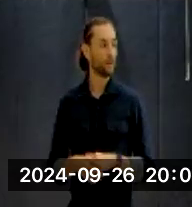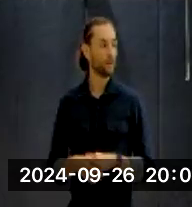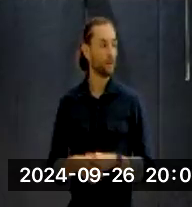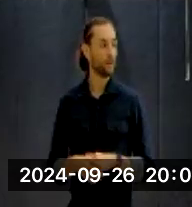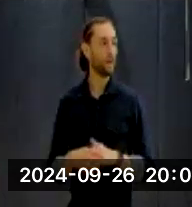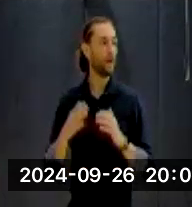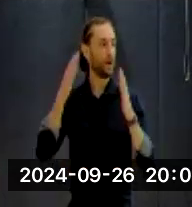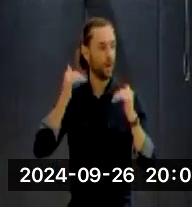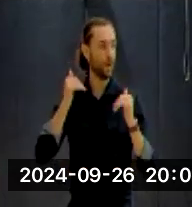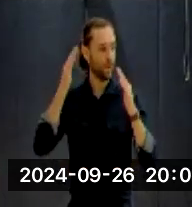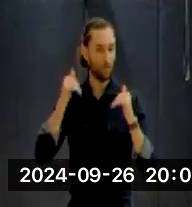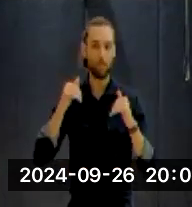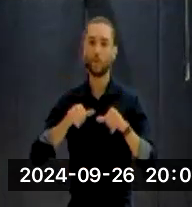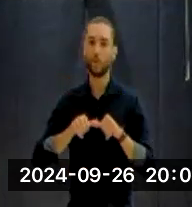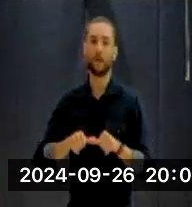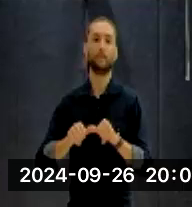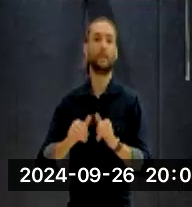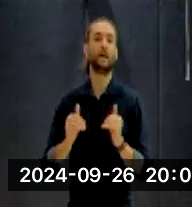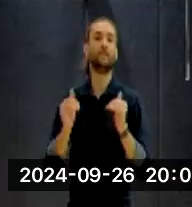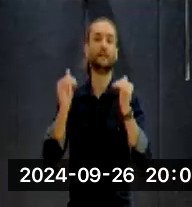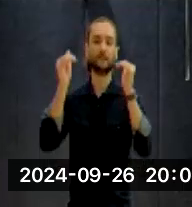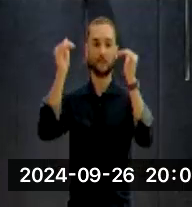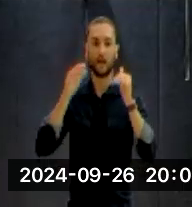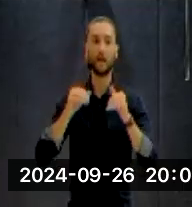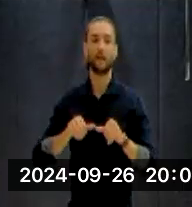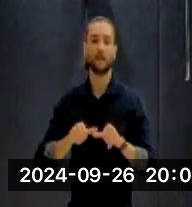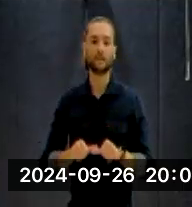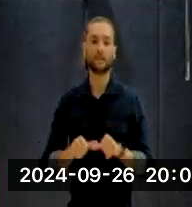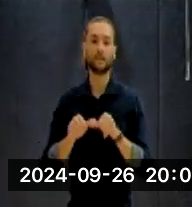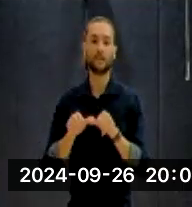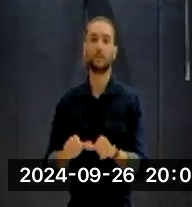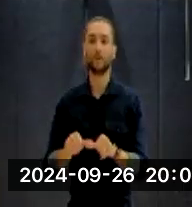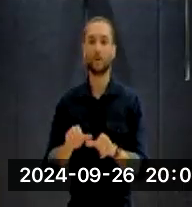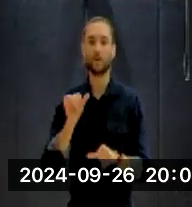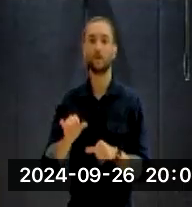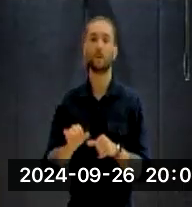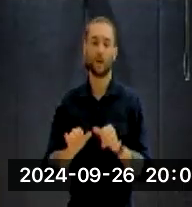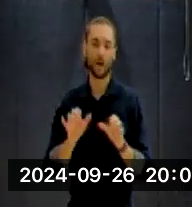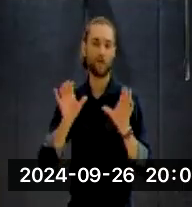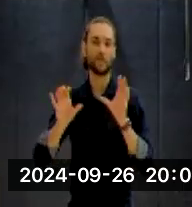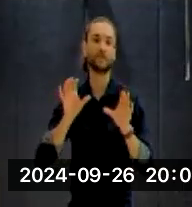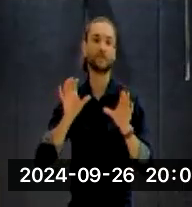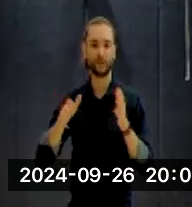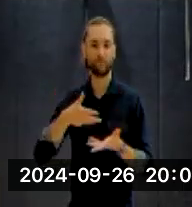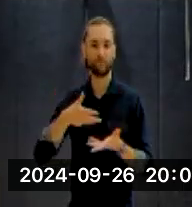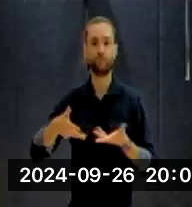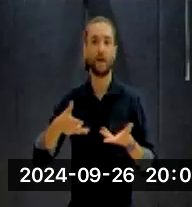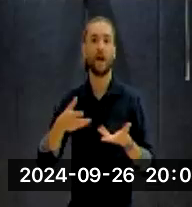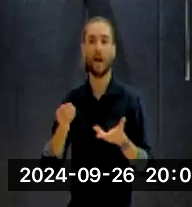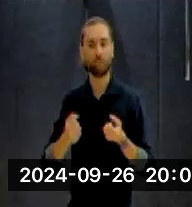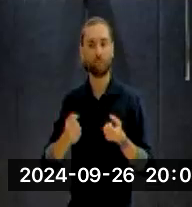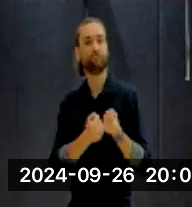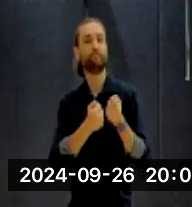I hope that you keep advancing to continue these conversations and to speak up for this